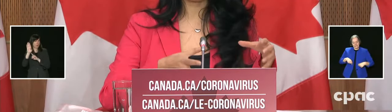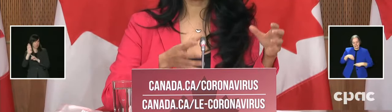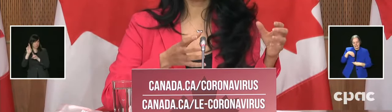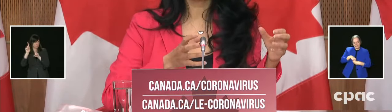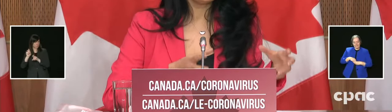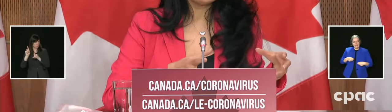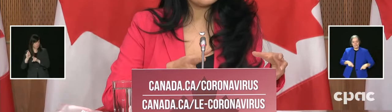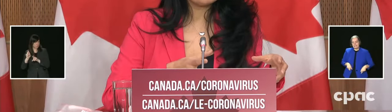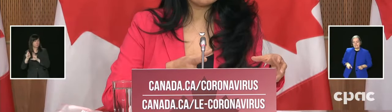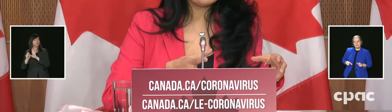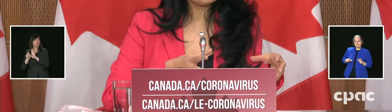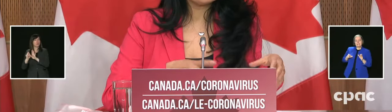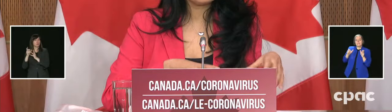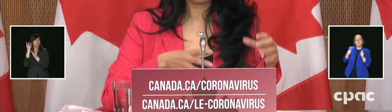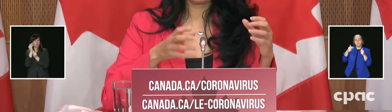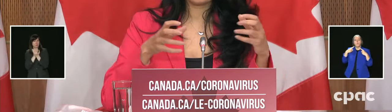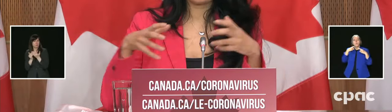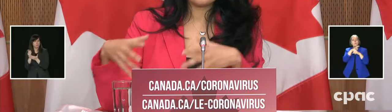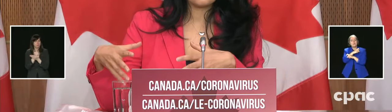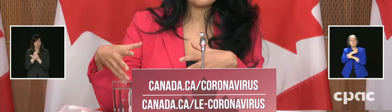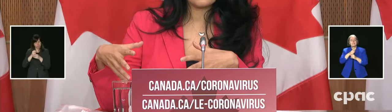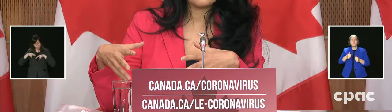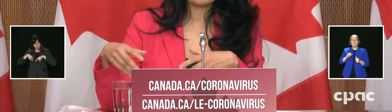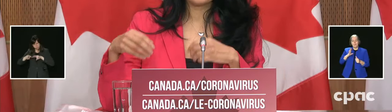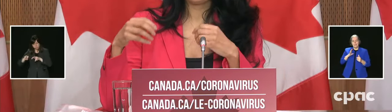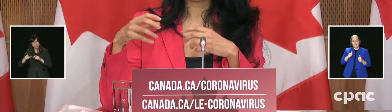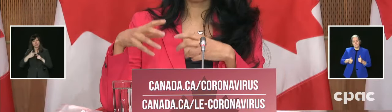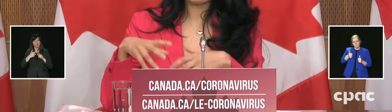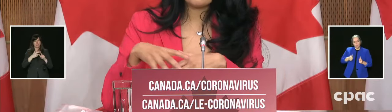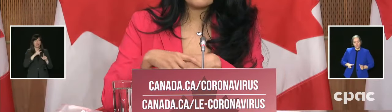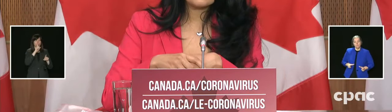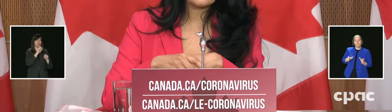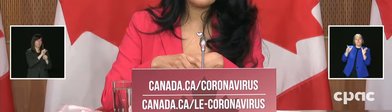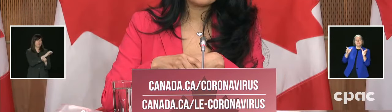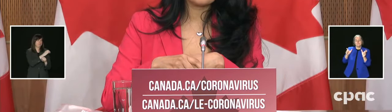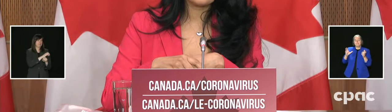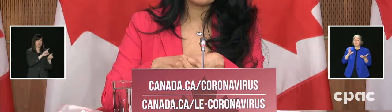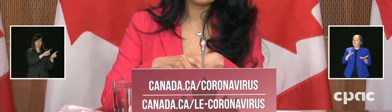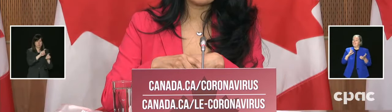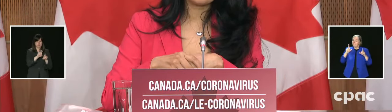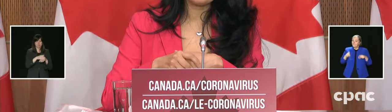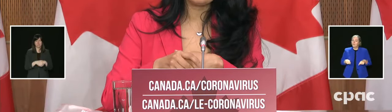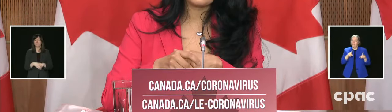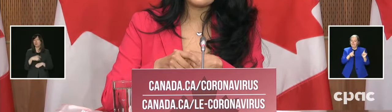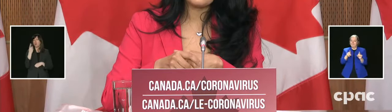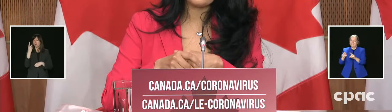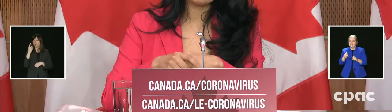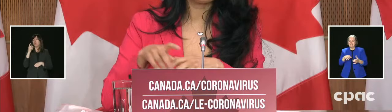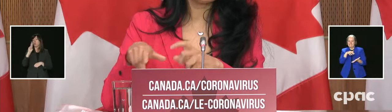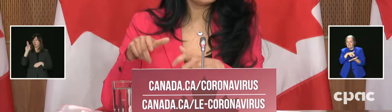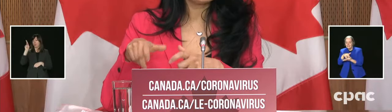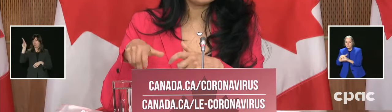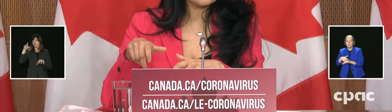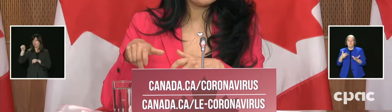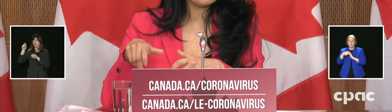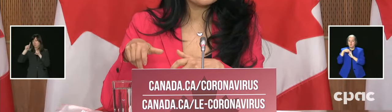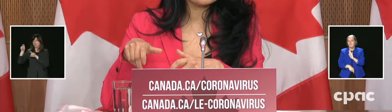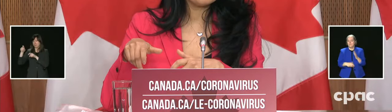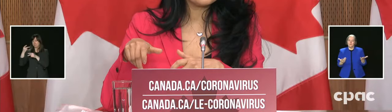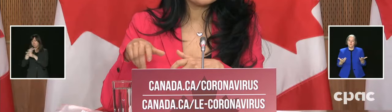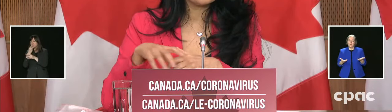And then we need to take that information and then get clinical studies. So we know that there's a study that's ongoing in the United Kingdom looking at these